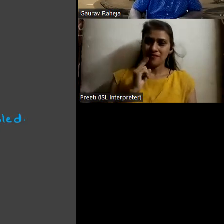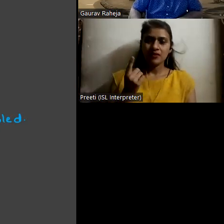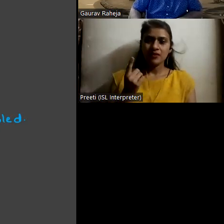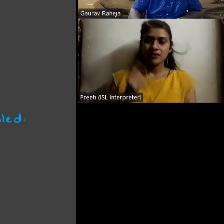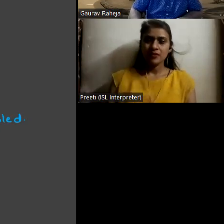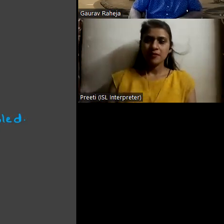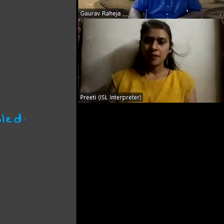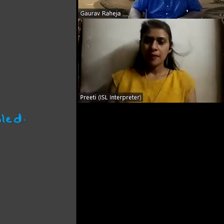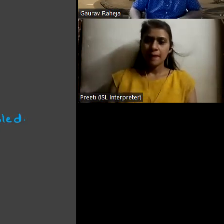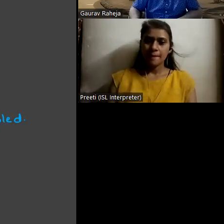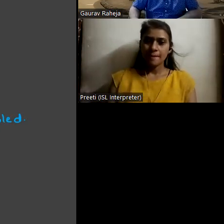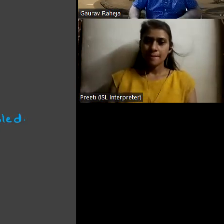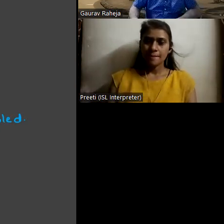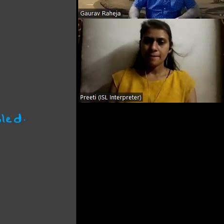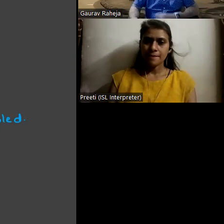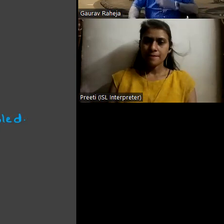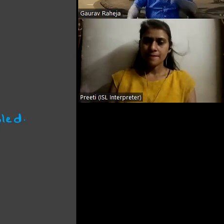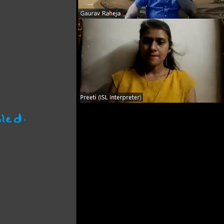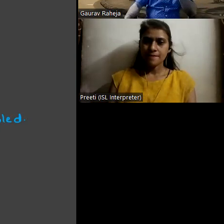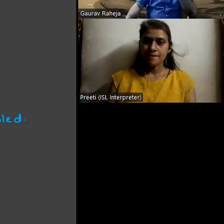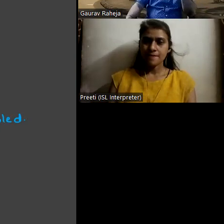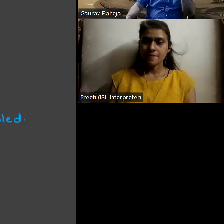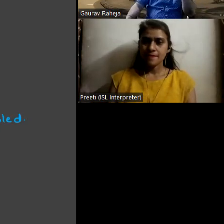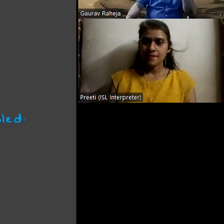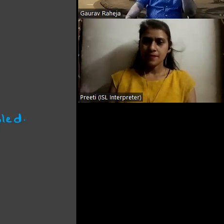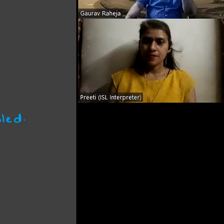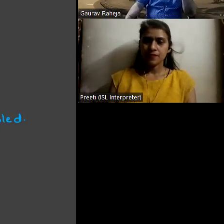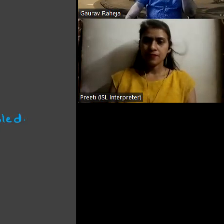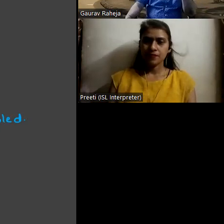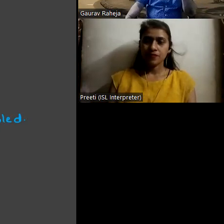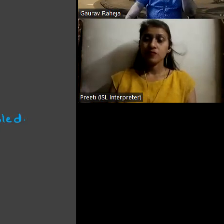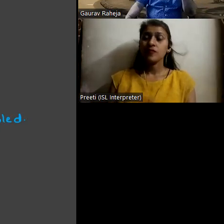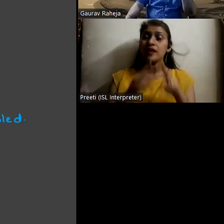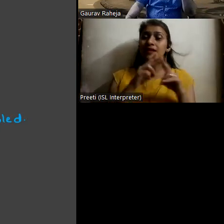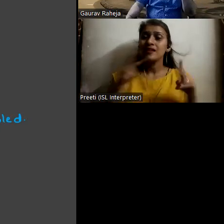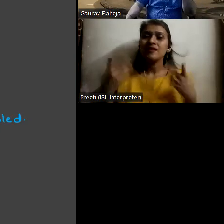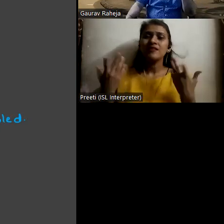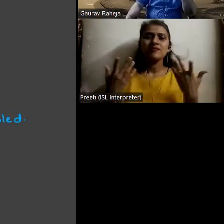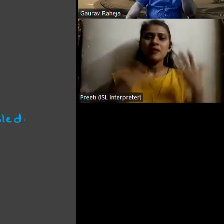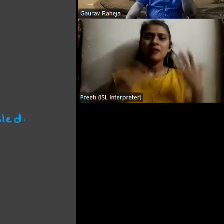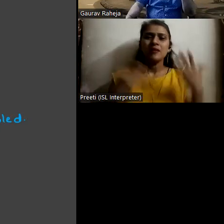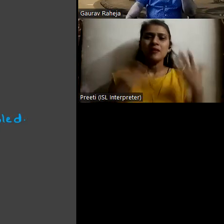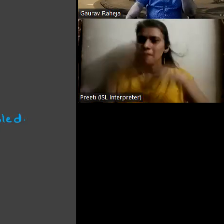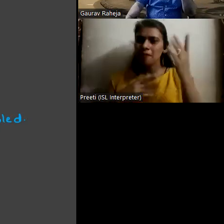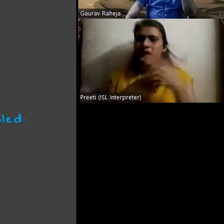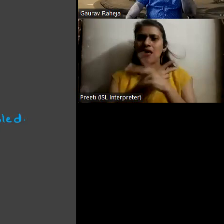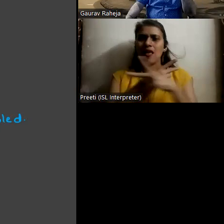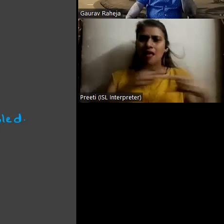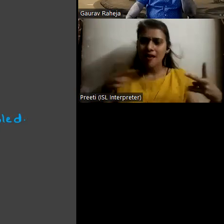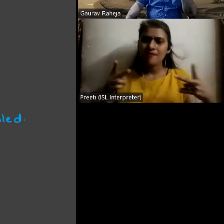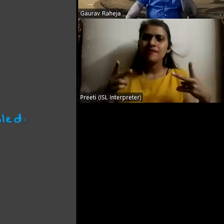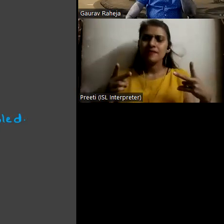is share all things about building and all things about that type